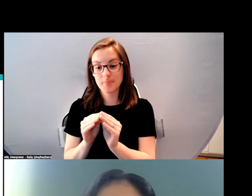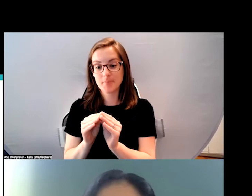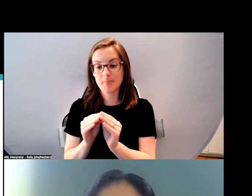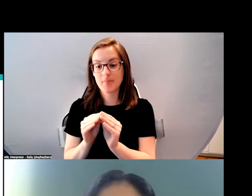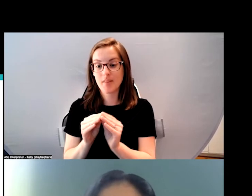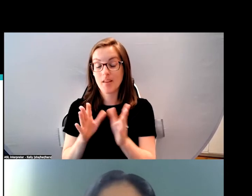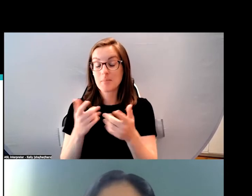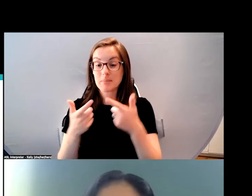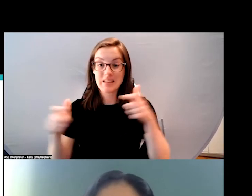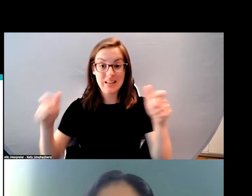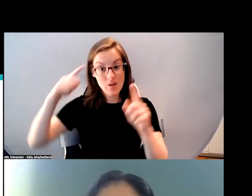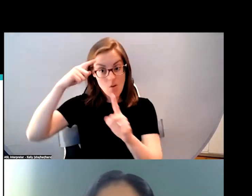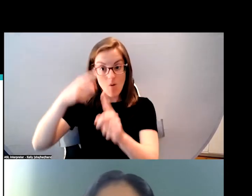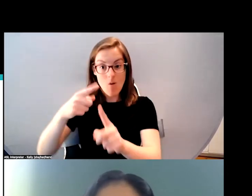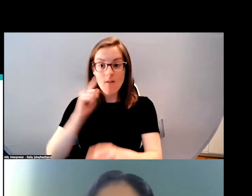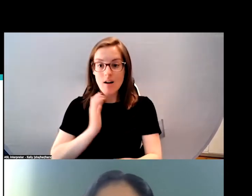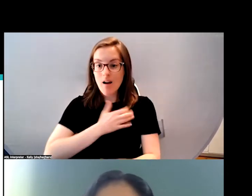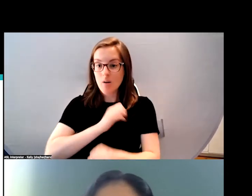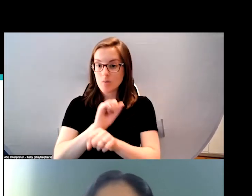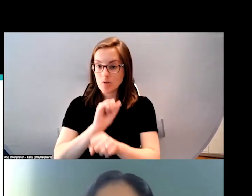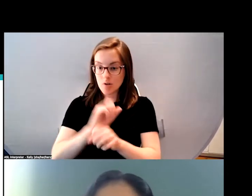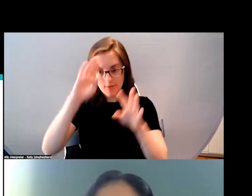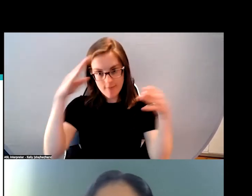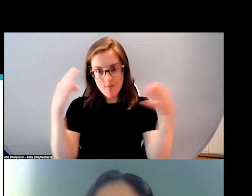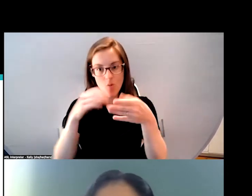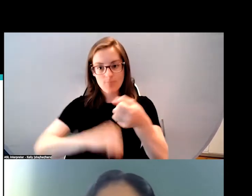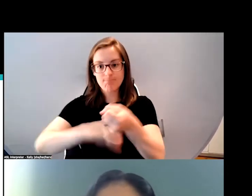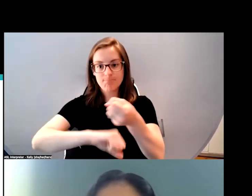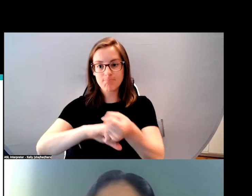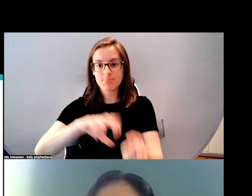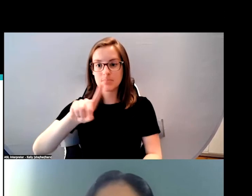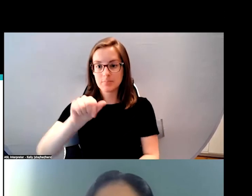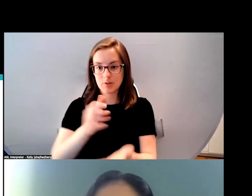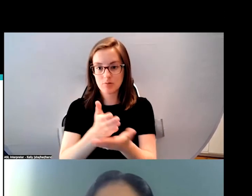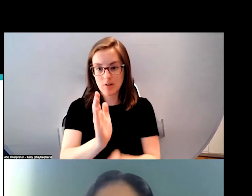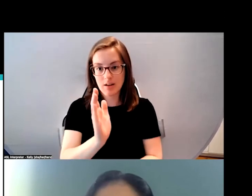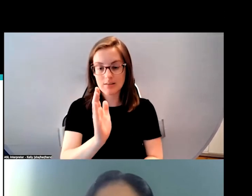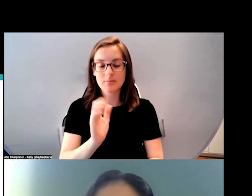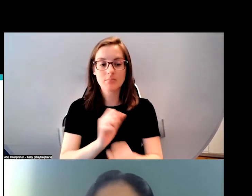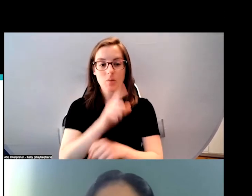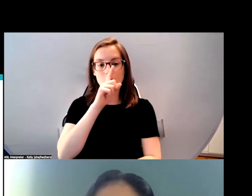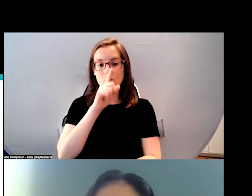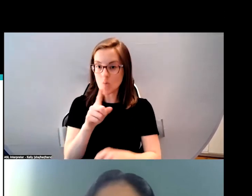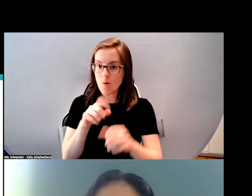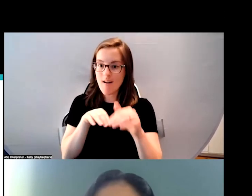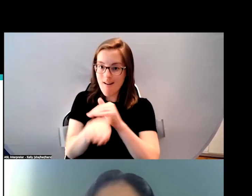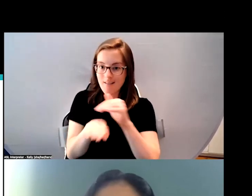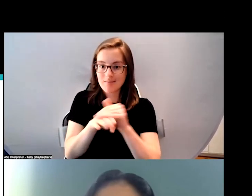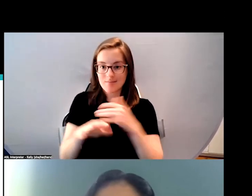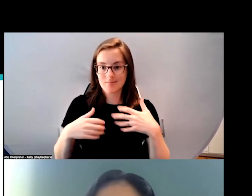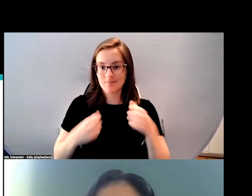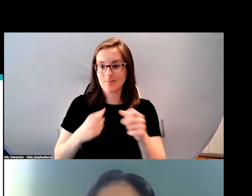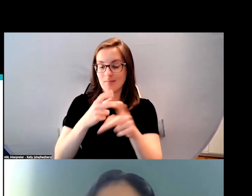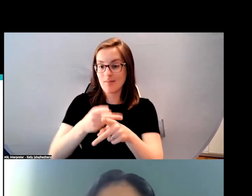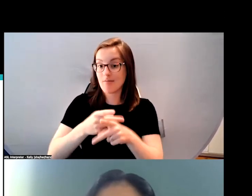we're focused on disability rights and the ability to access healthcare no matter what